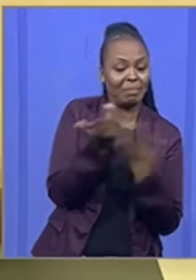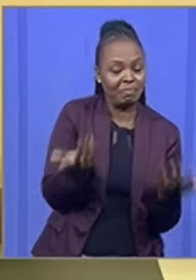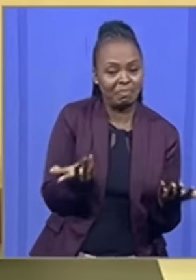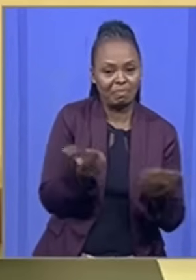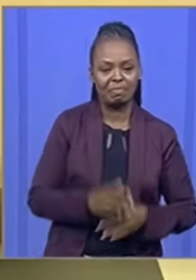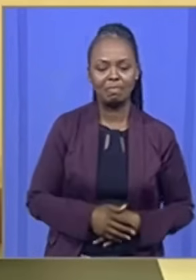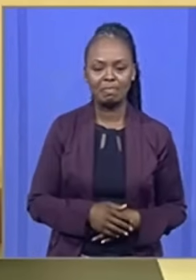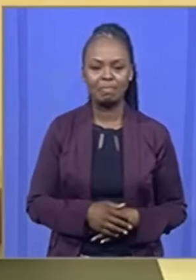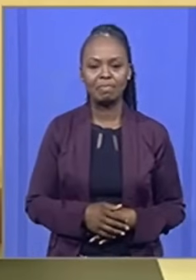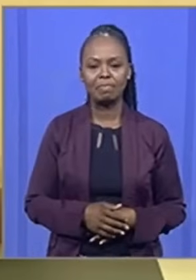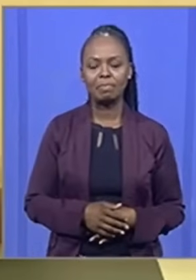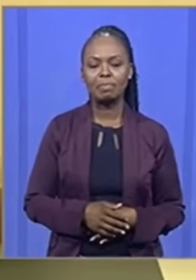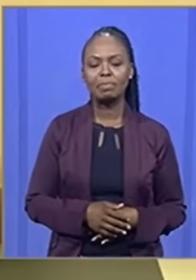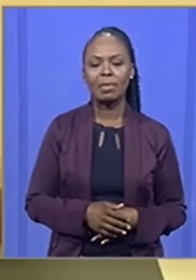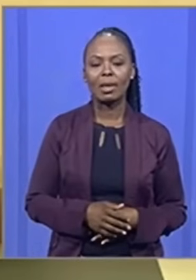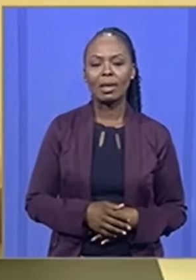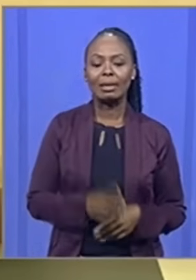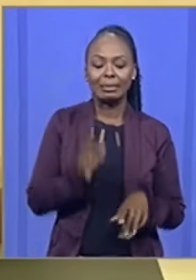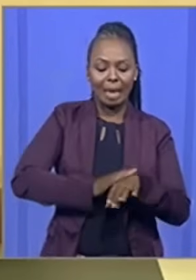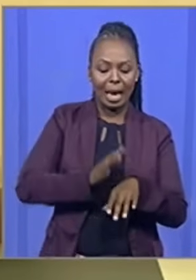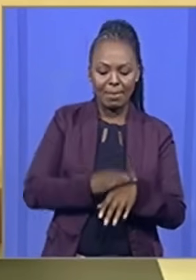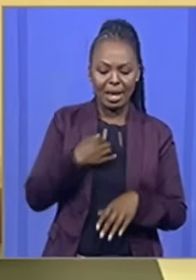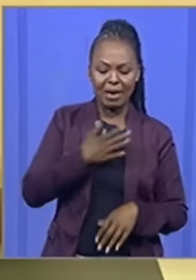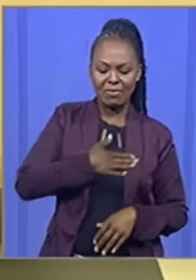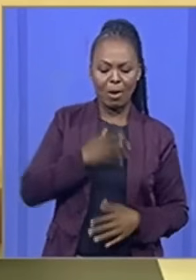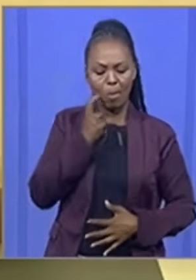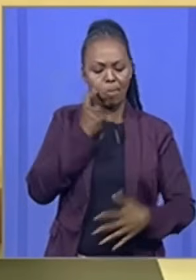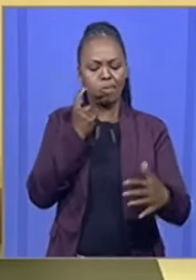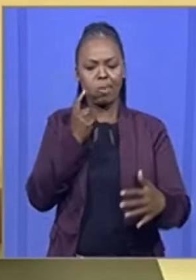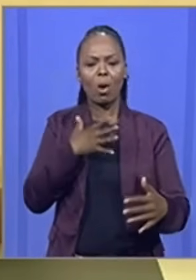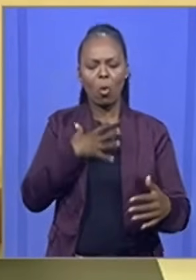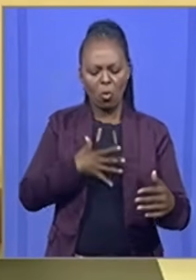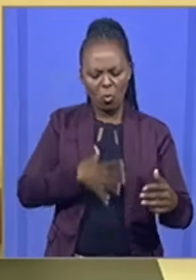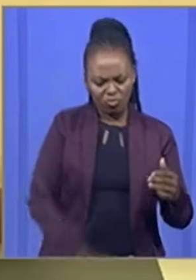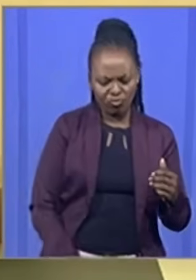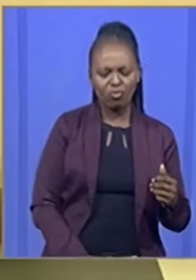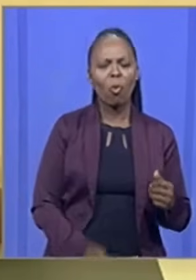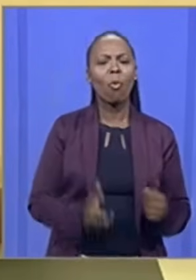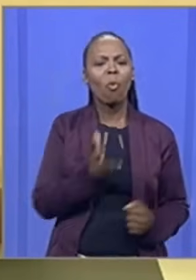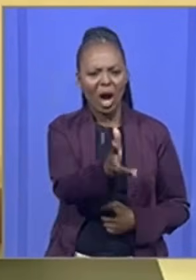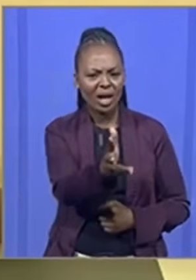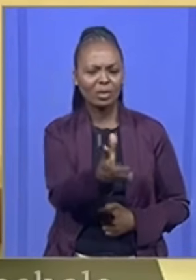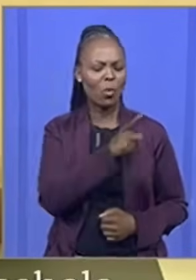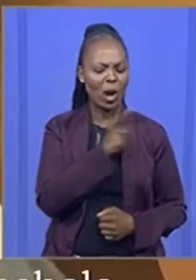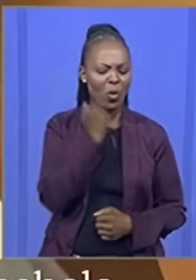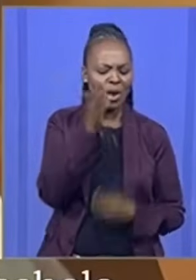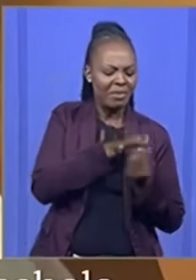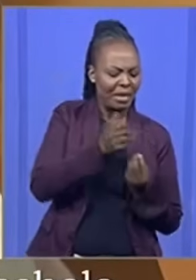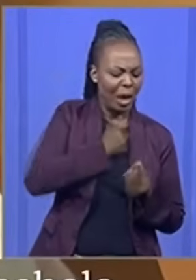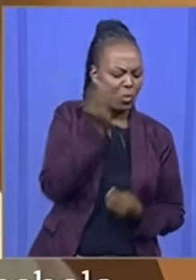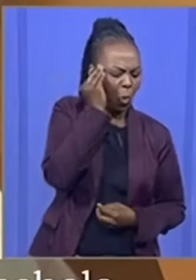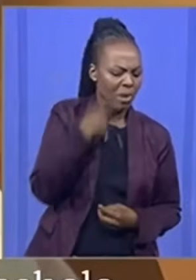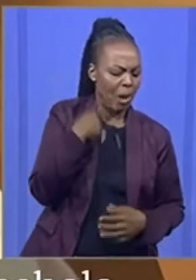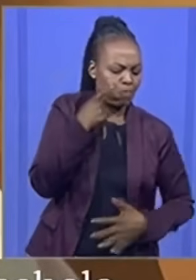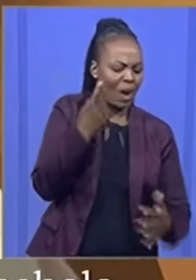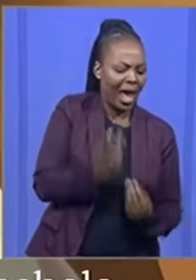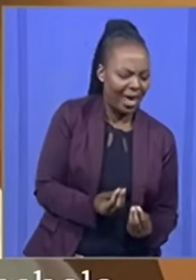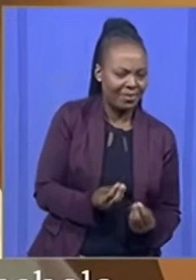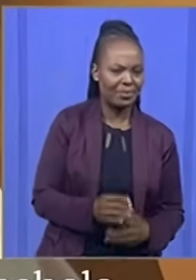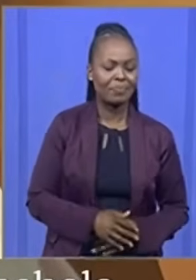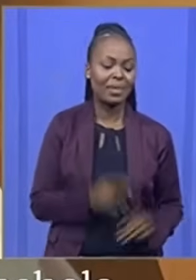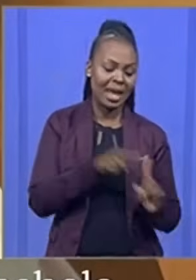ka tlhaloganya. The time ke itse go ke pregnant ke batlile go e flash. Ke sa batle go jarateng ba itse. Kgakololo ya gago go bašwa